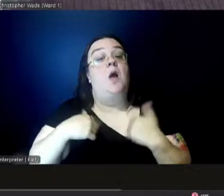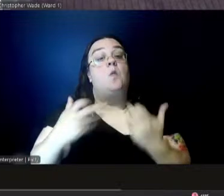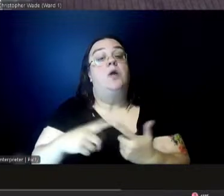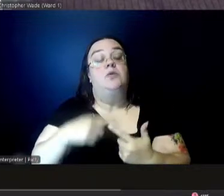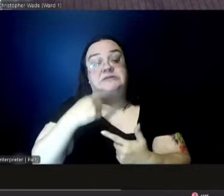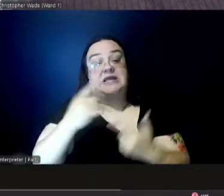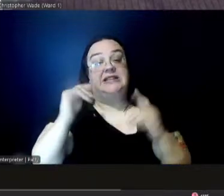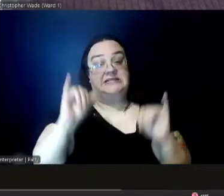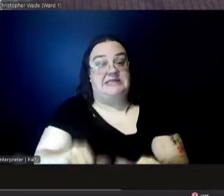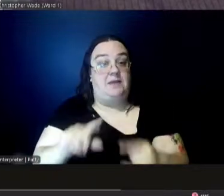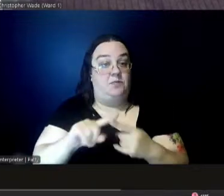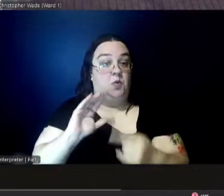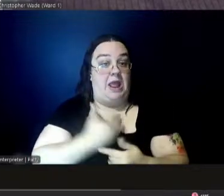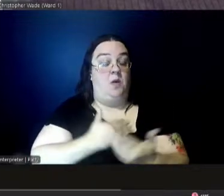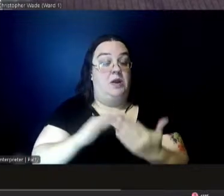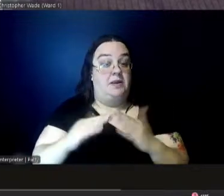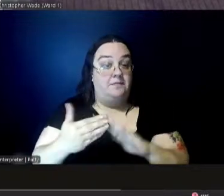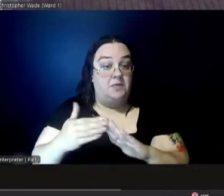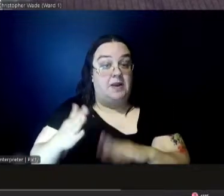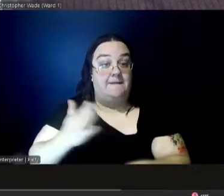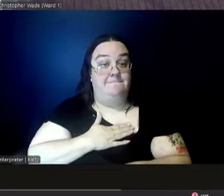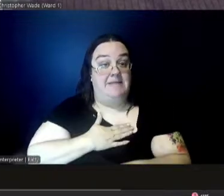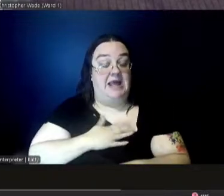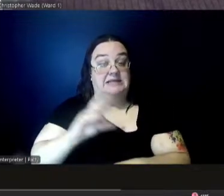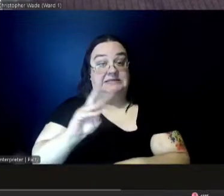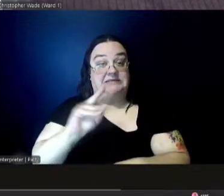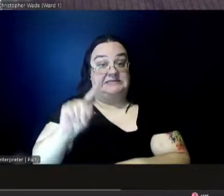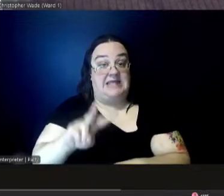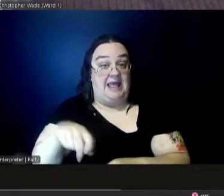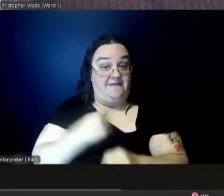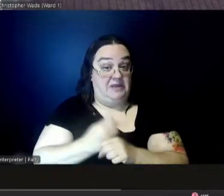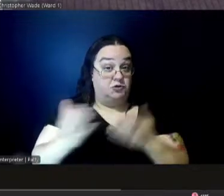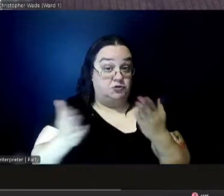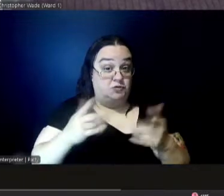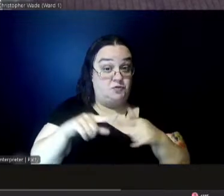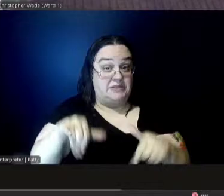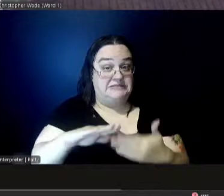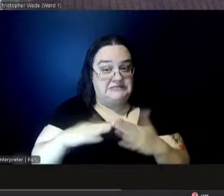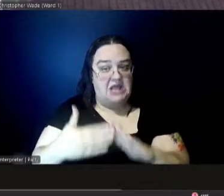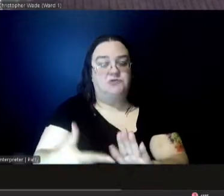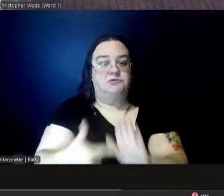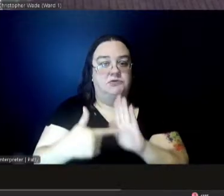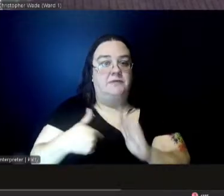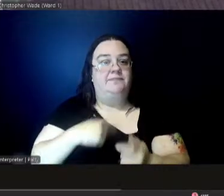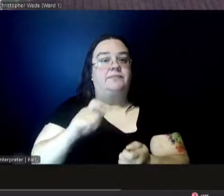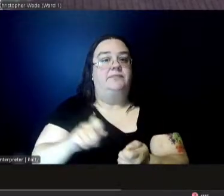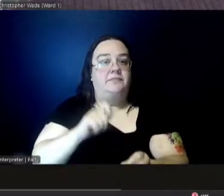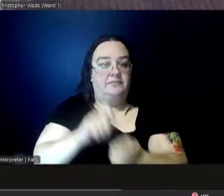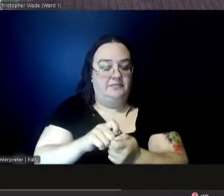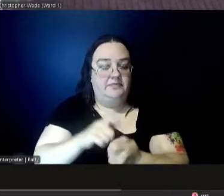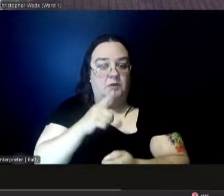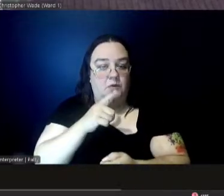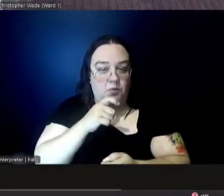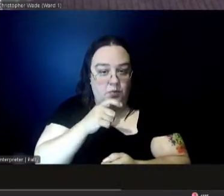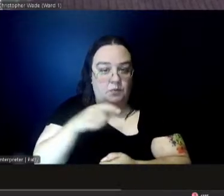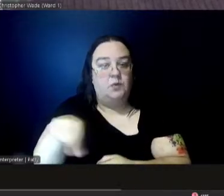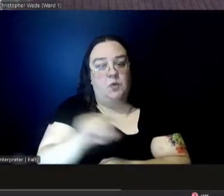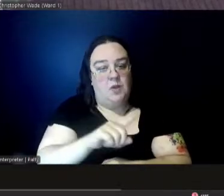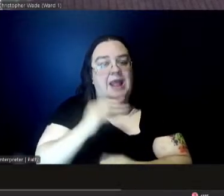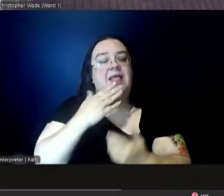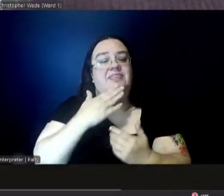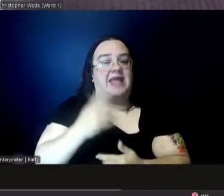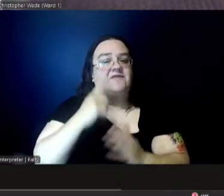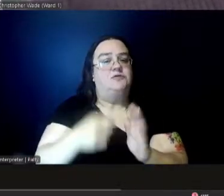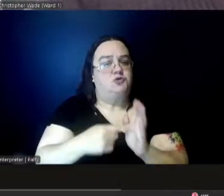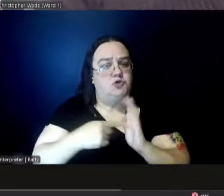to our community. My 6.5 years of service to this town have shown me exactly who you are, and I thank you for showing me your authentic